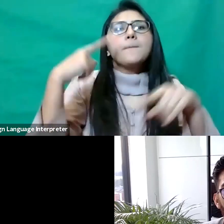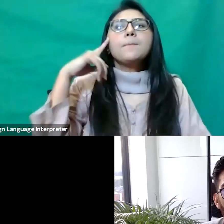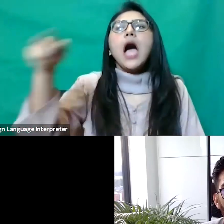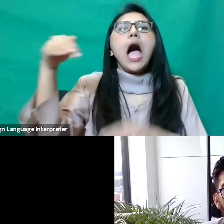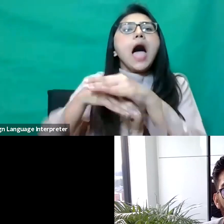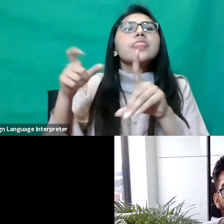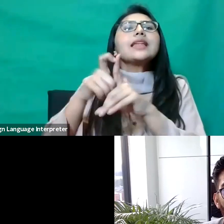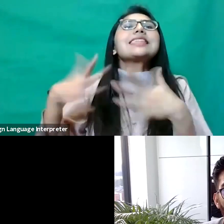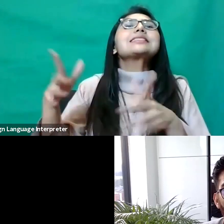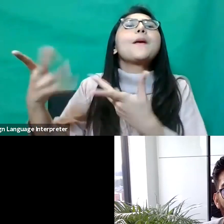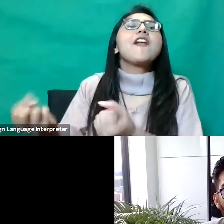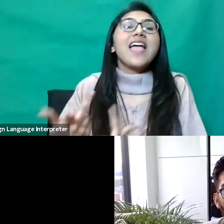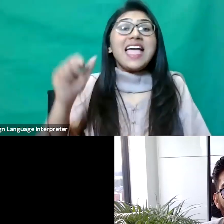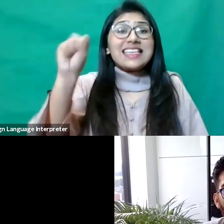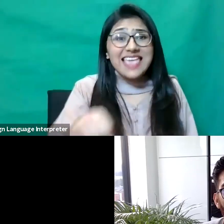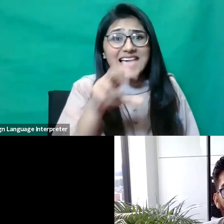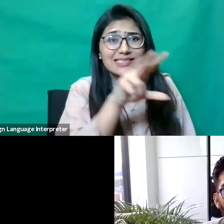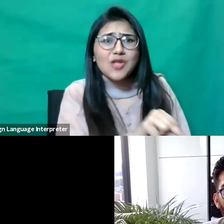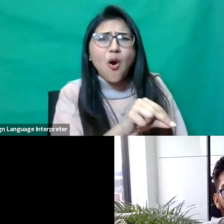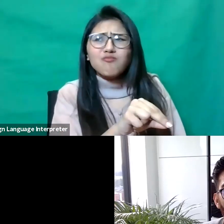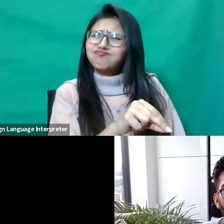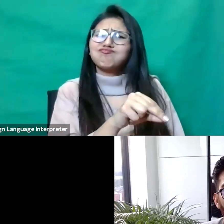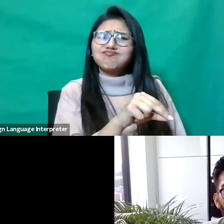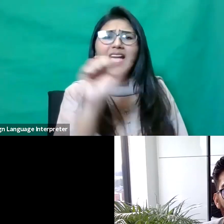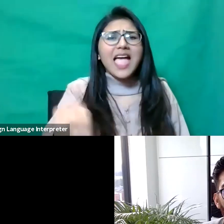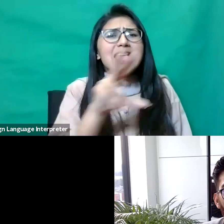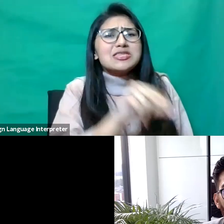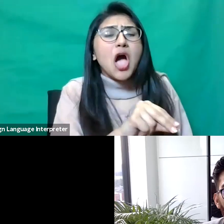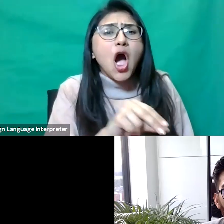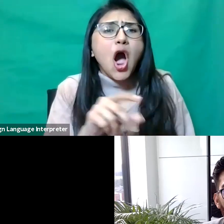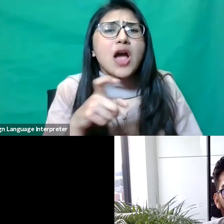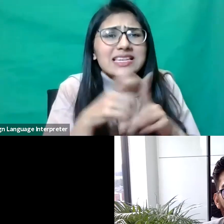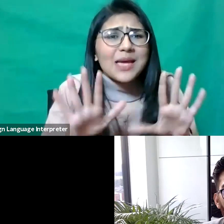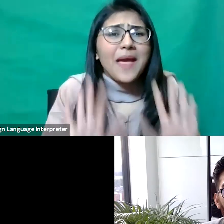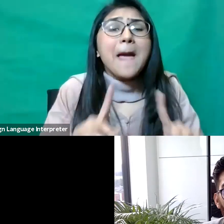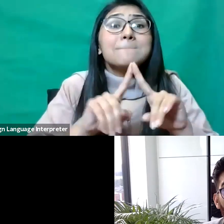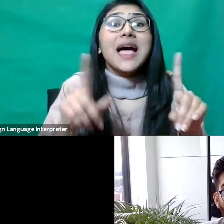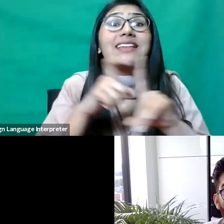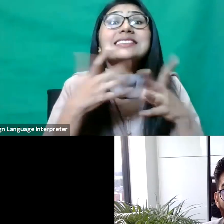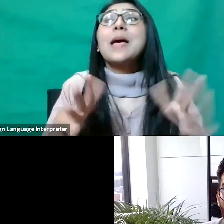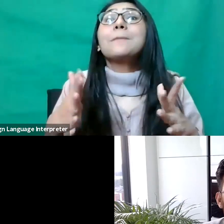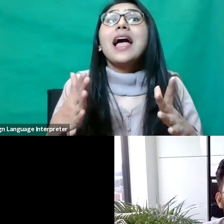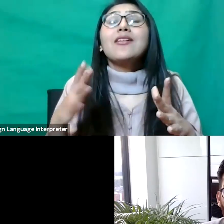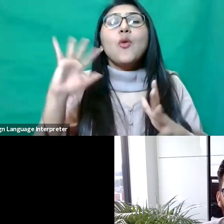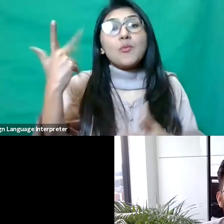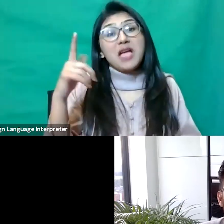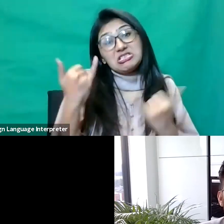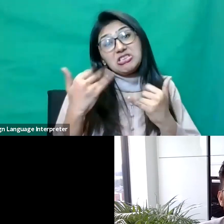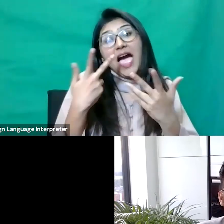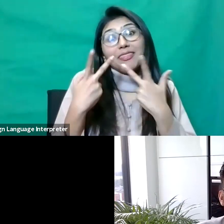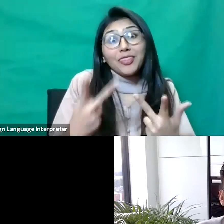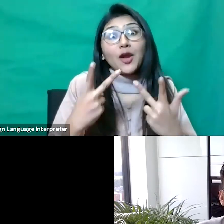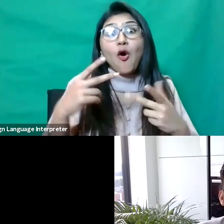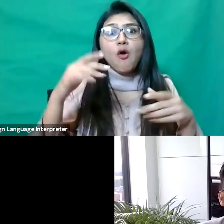paper. The yes or no, they could look at the yes, I have a disability, but wow, the application is so good. Yeah. So let's find out about